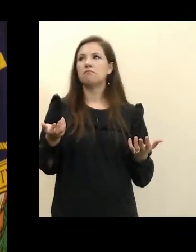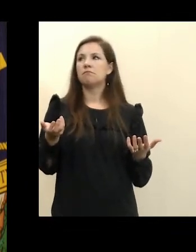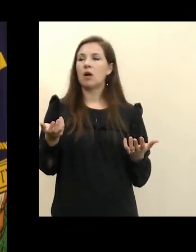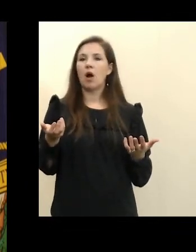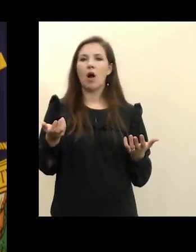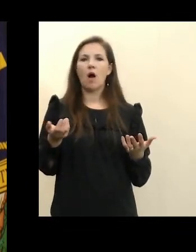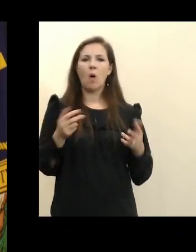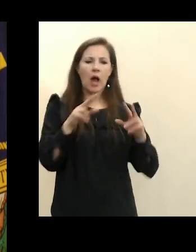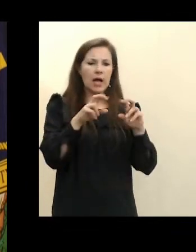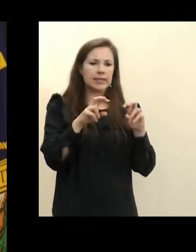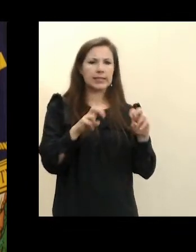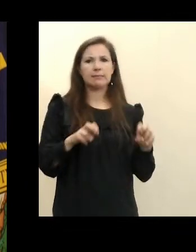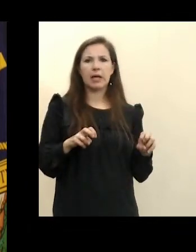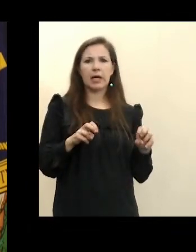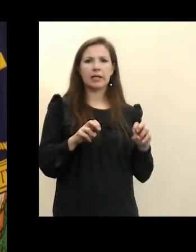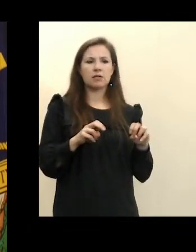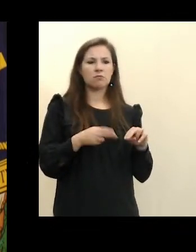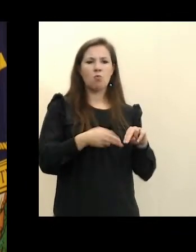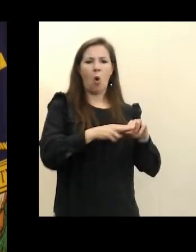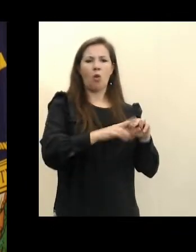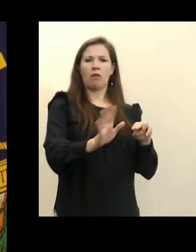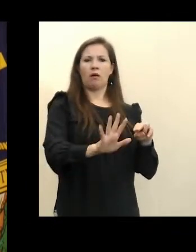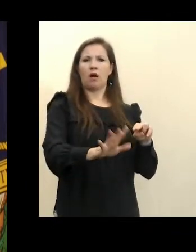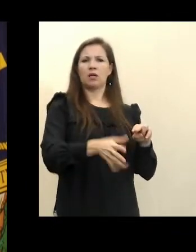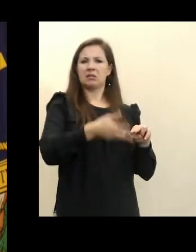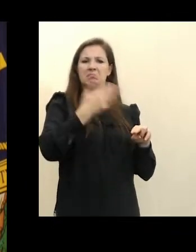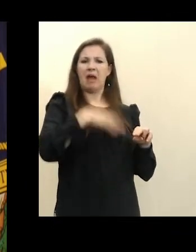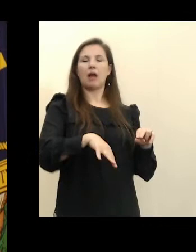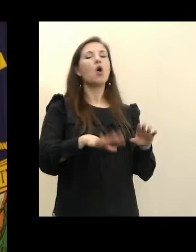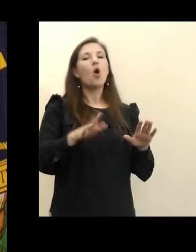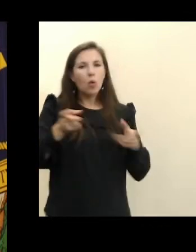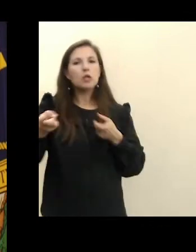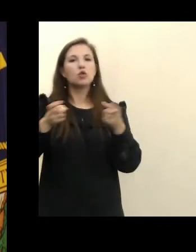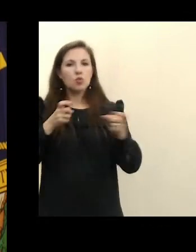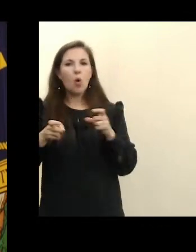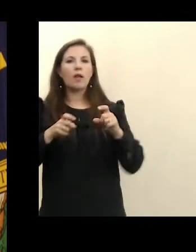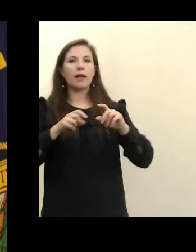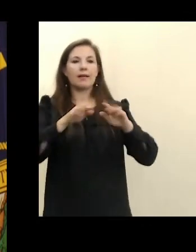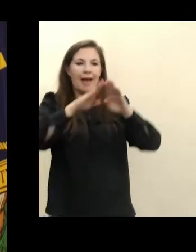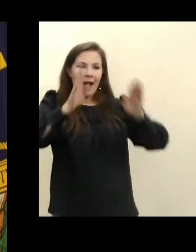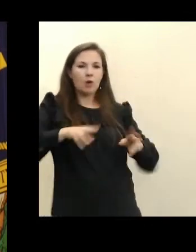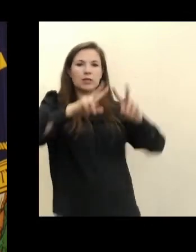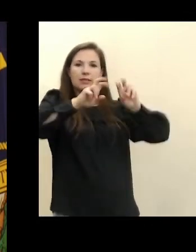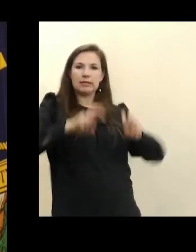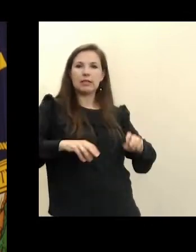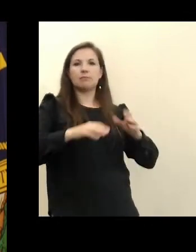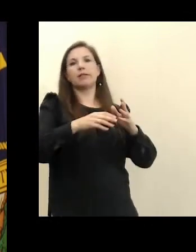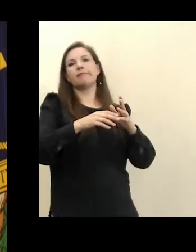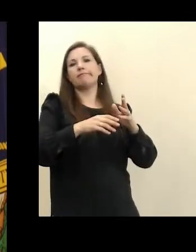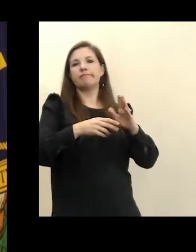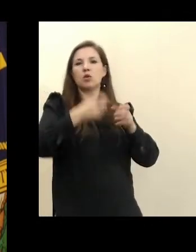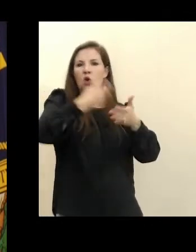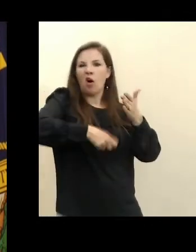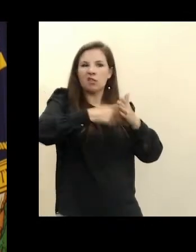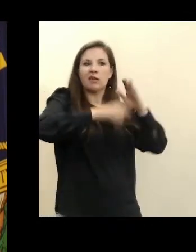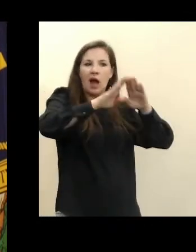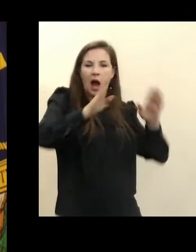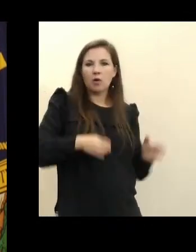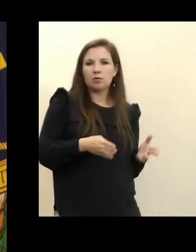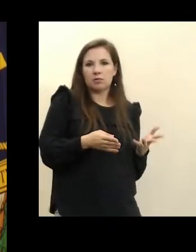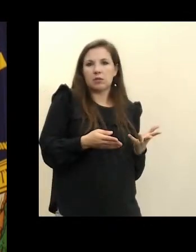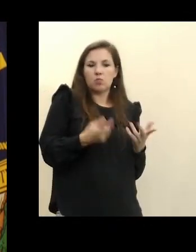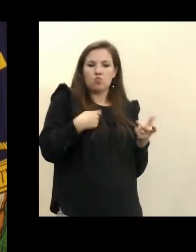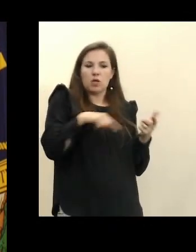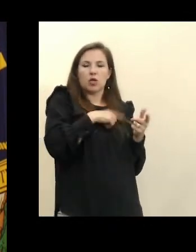assessment growth is bad. Well, we're controlling the assessment growth, first off. But for many years, our community had no assessment